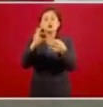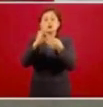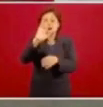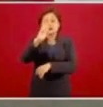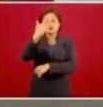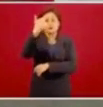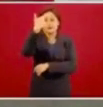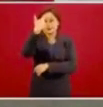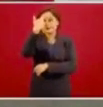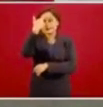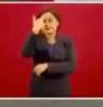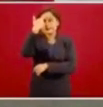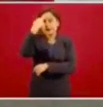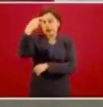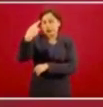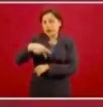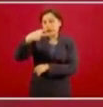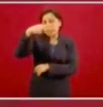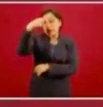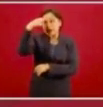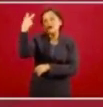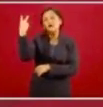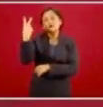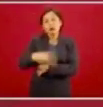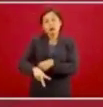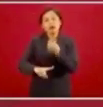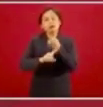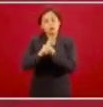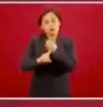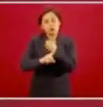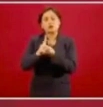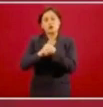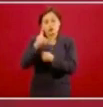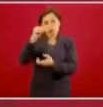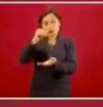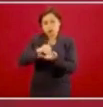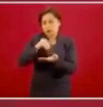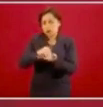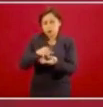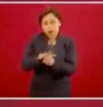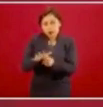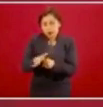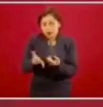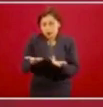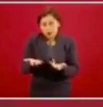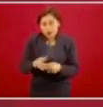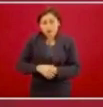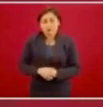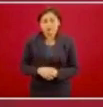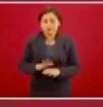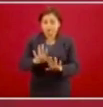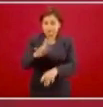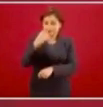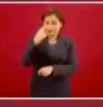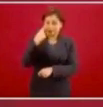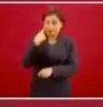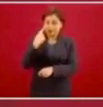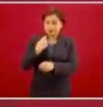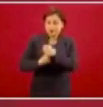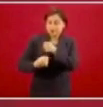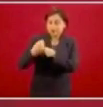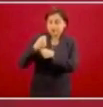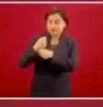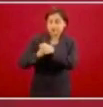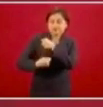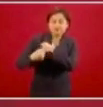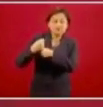doctors and nurses. I would like to remind that as a country we had to deal with a rather